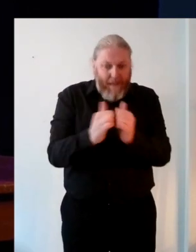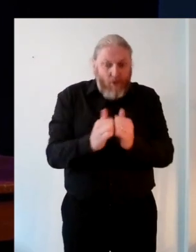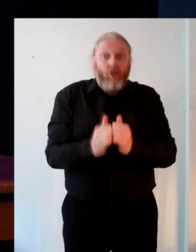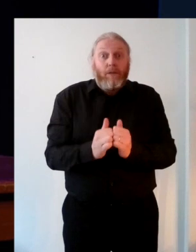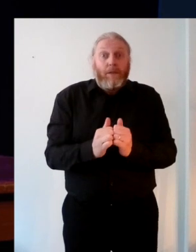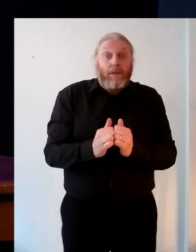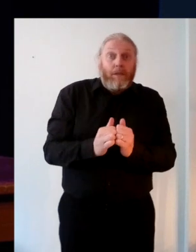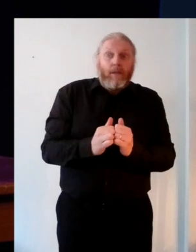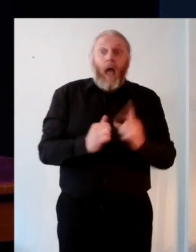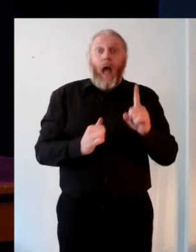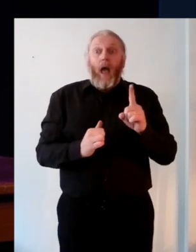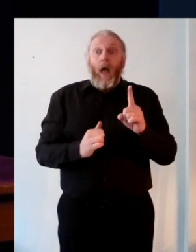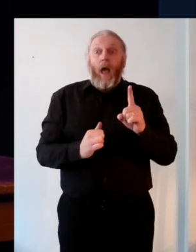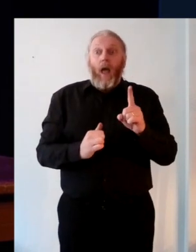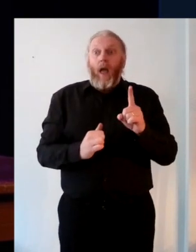and